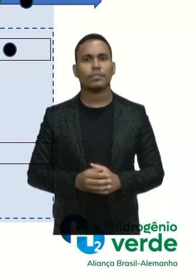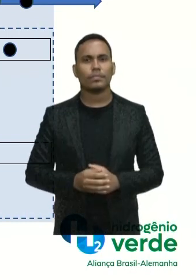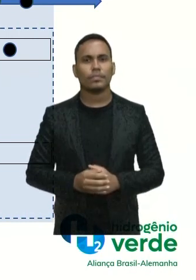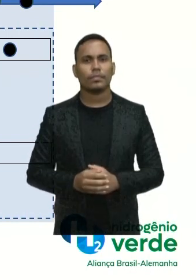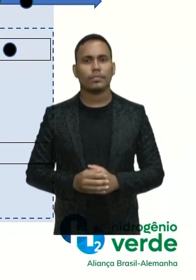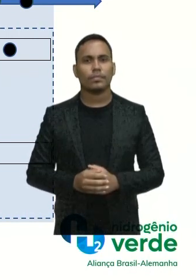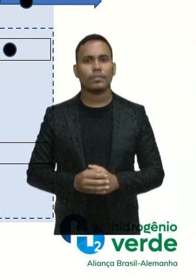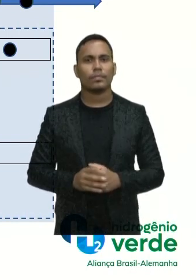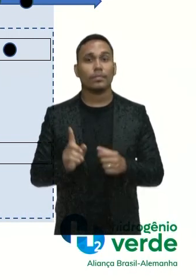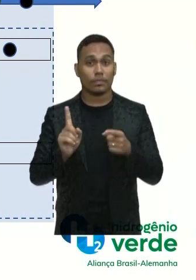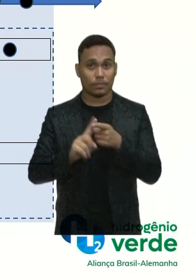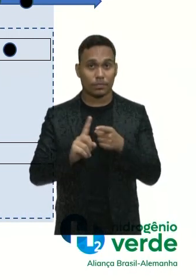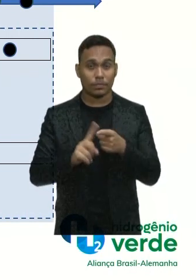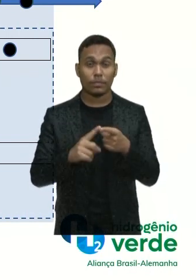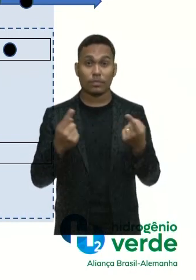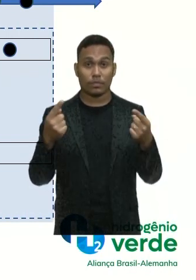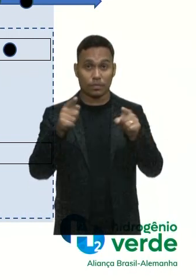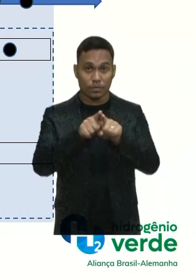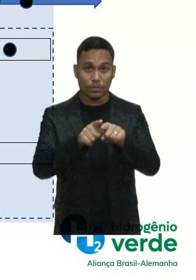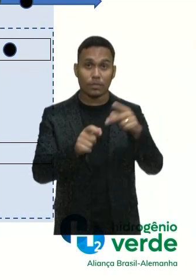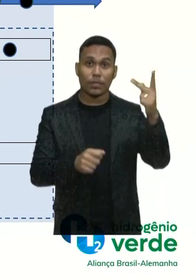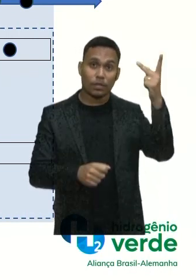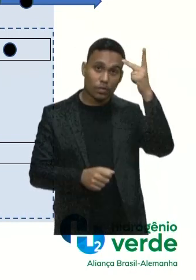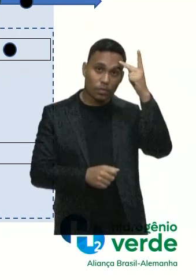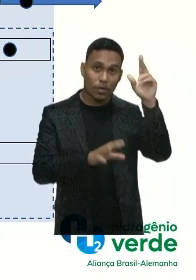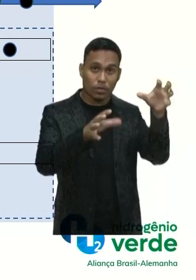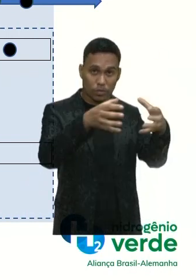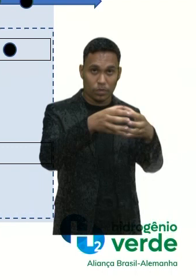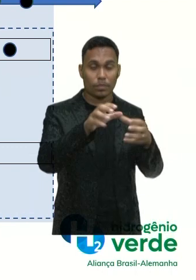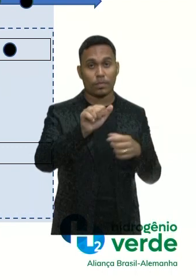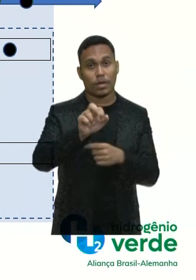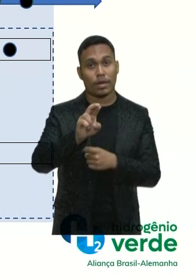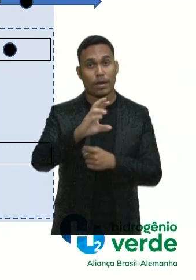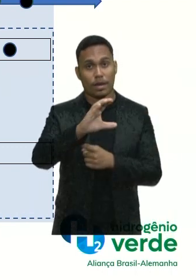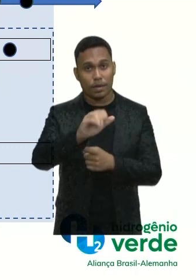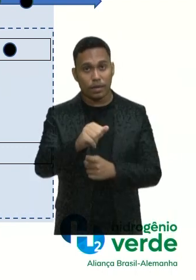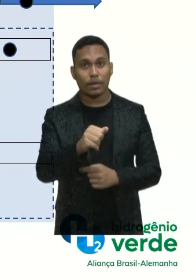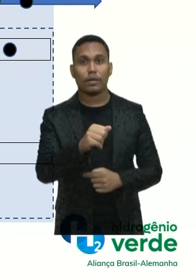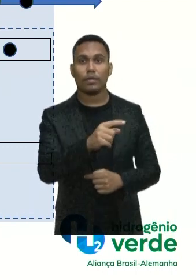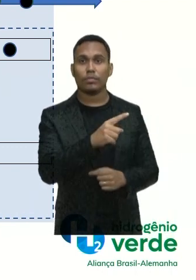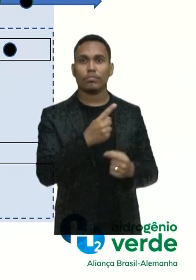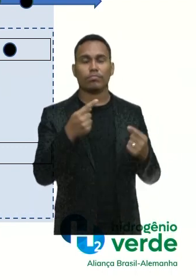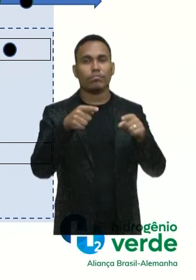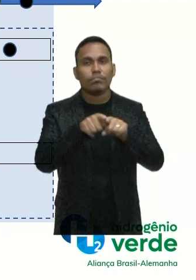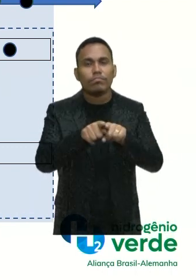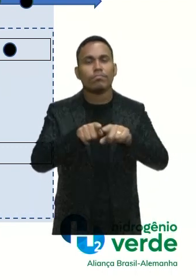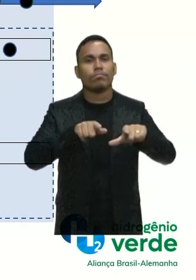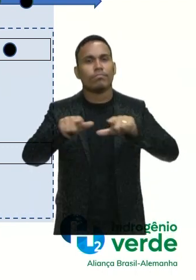Furthermore, together with many of our colleagues,